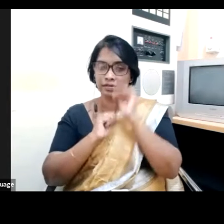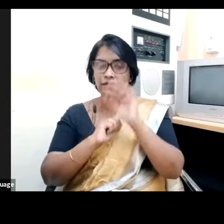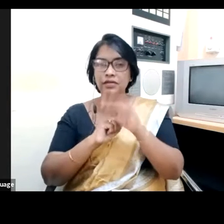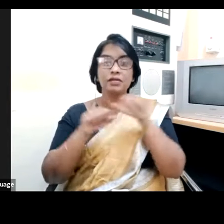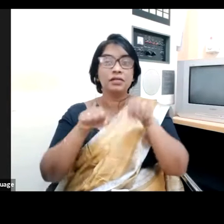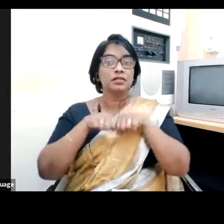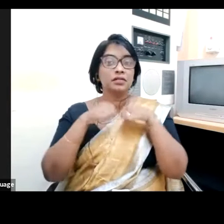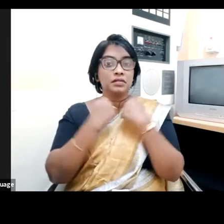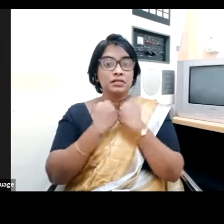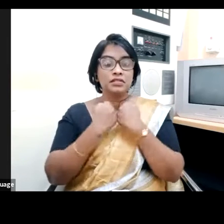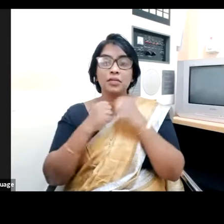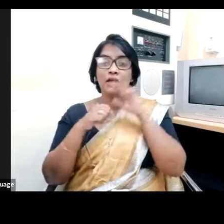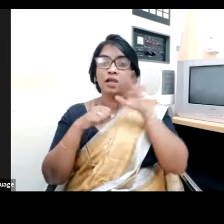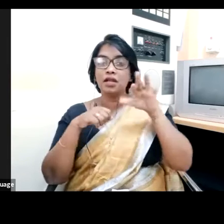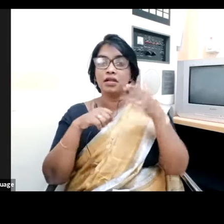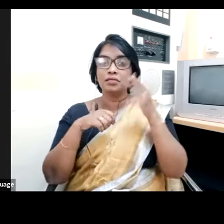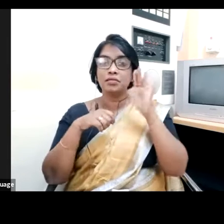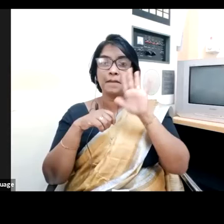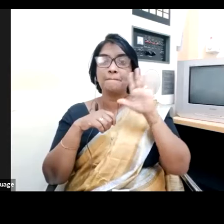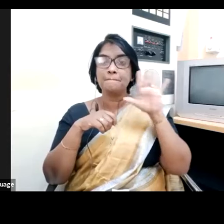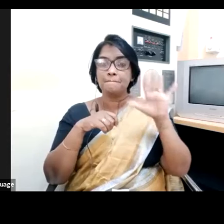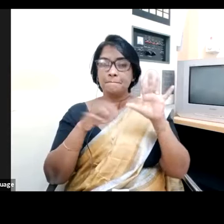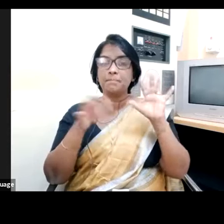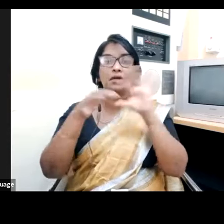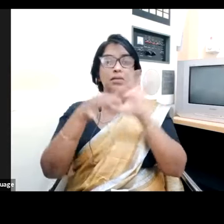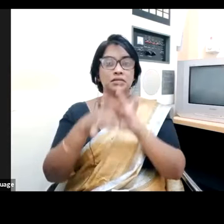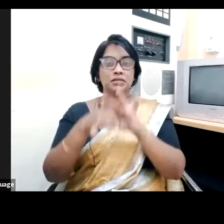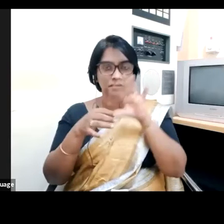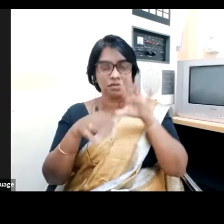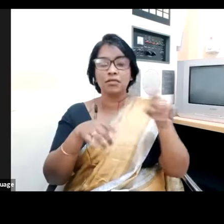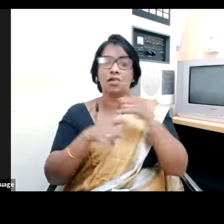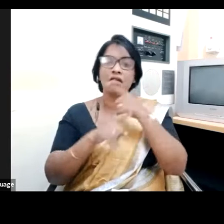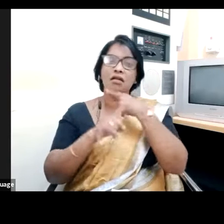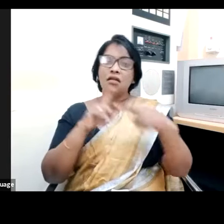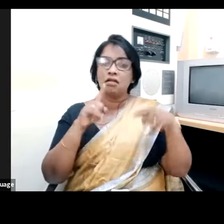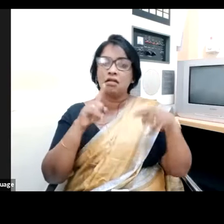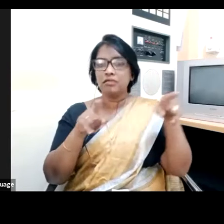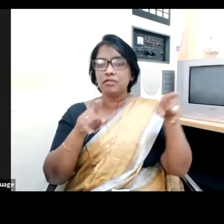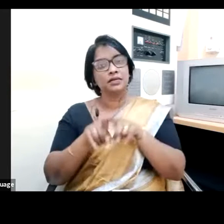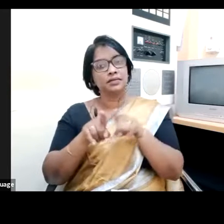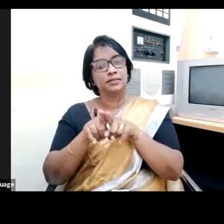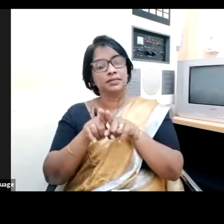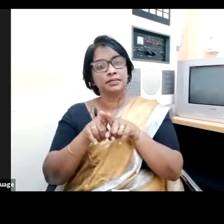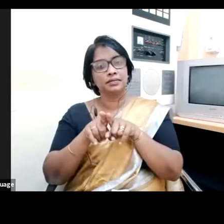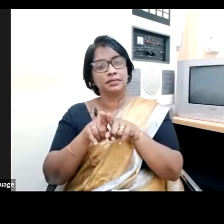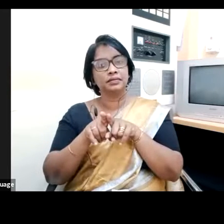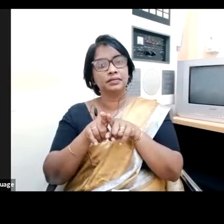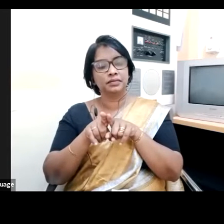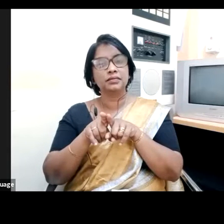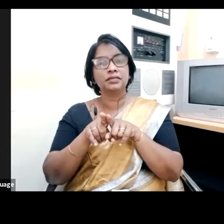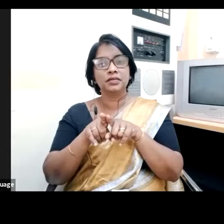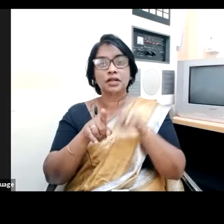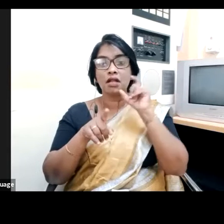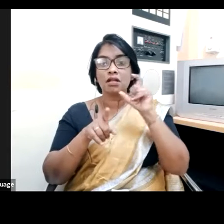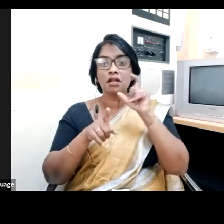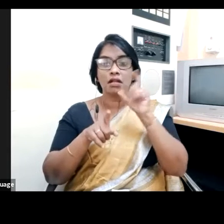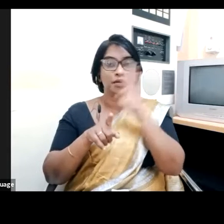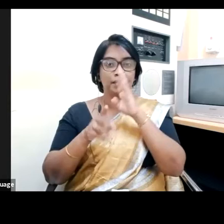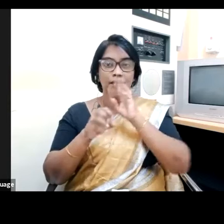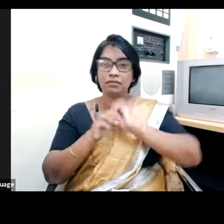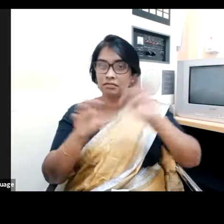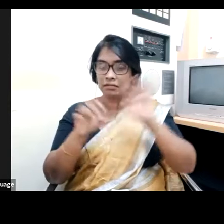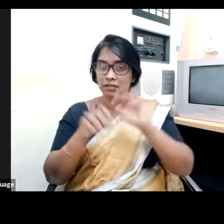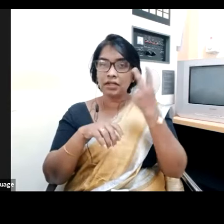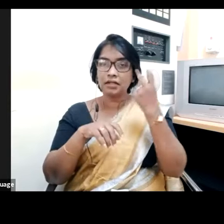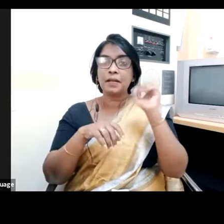of the Race to Zero campaign, which is setting a course for net zero carbon emissions by 2050. To keep the 1.5 degree